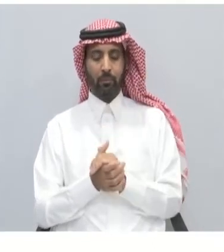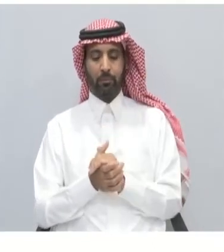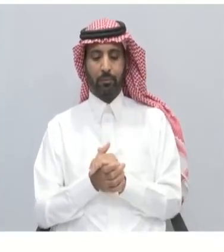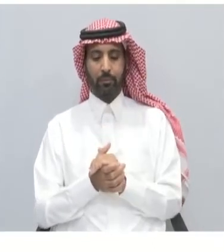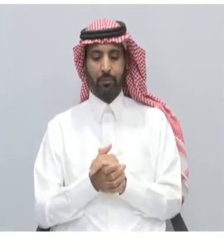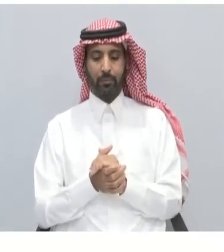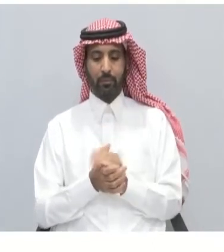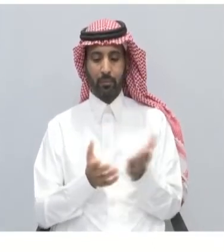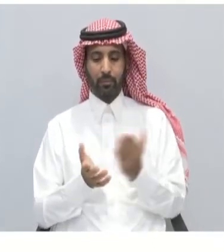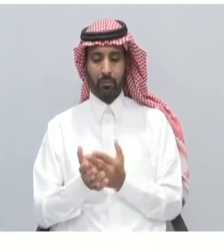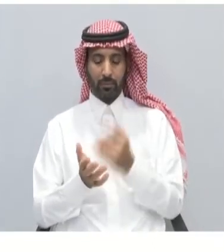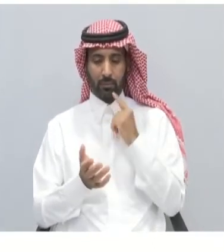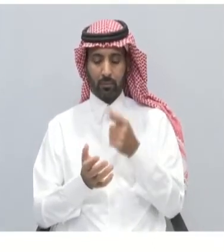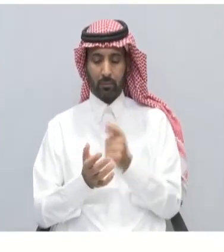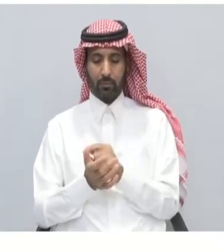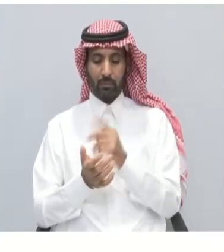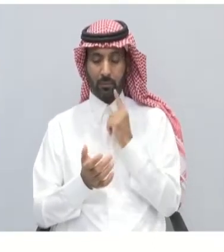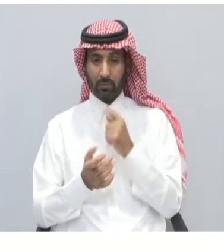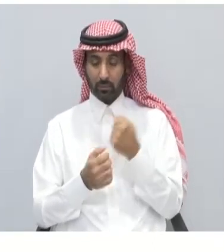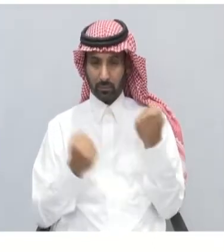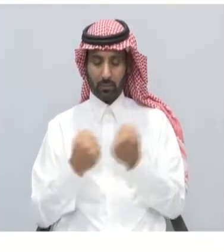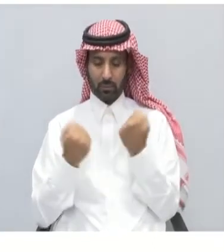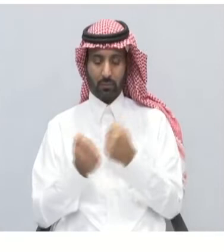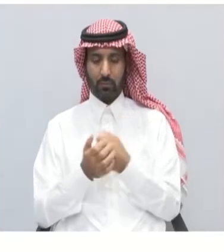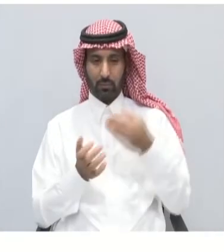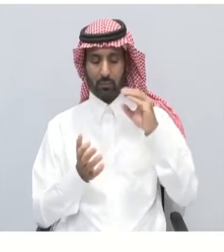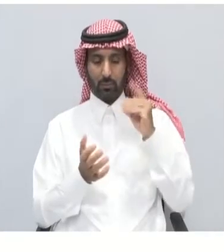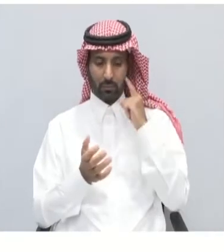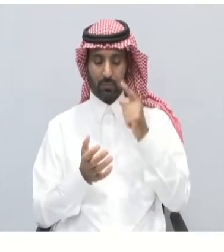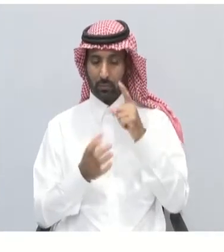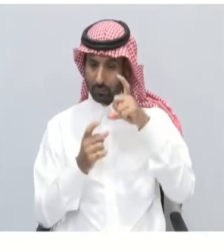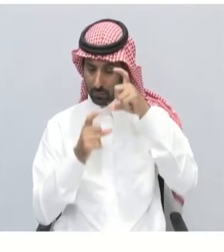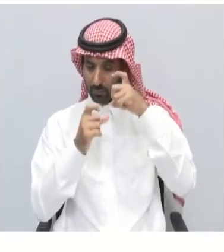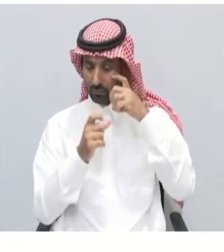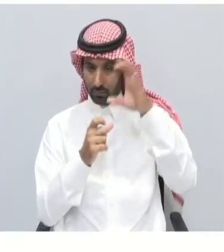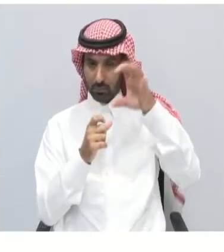Okay? This is the answer for exercise C. So we finished